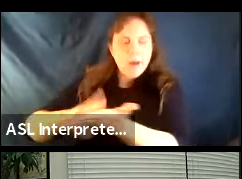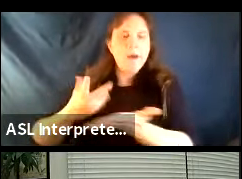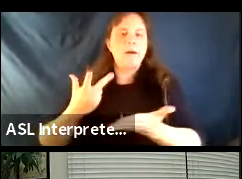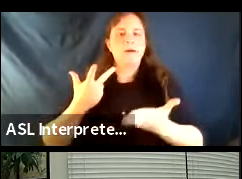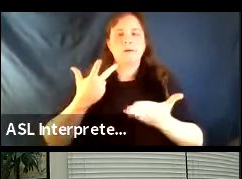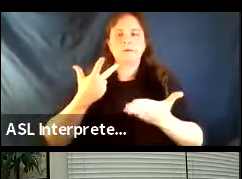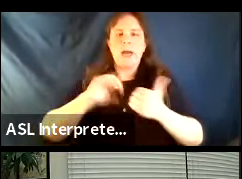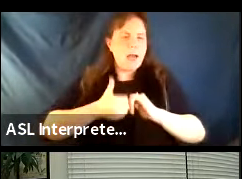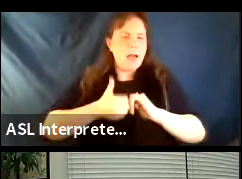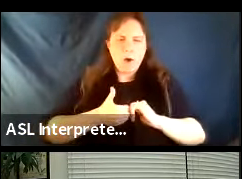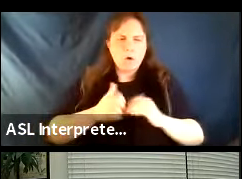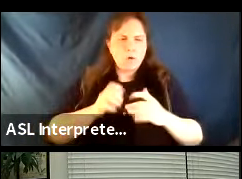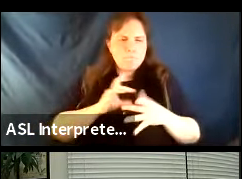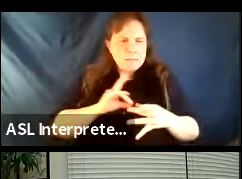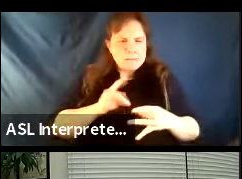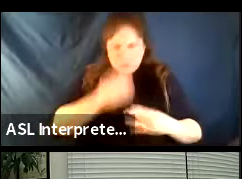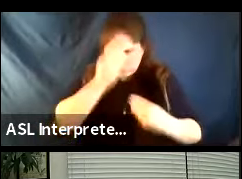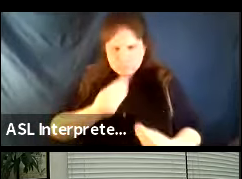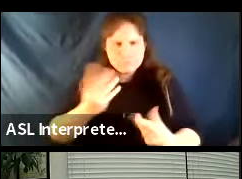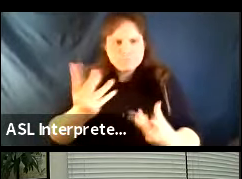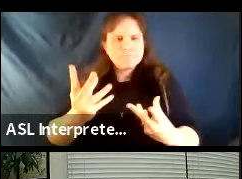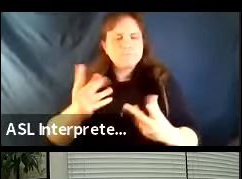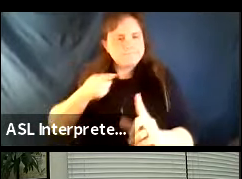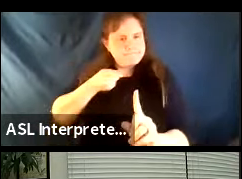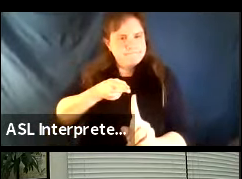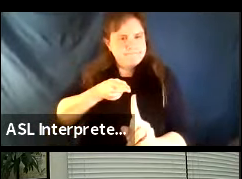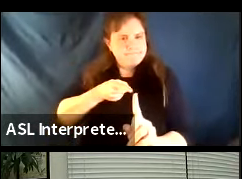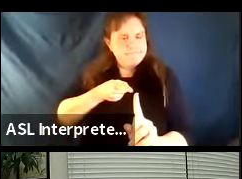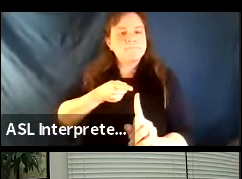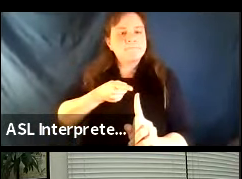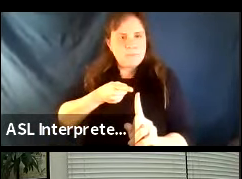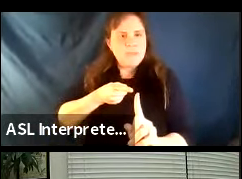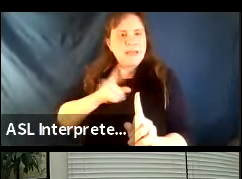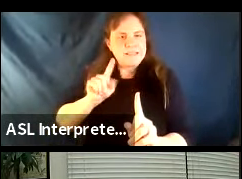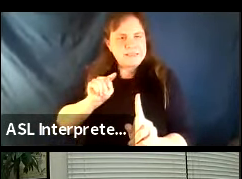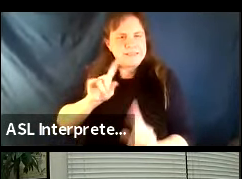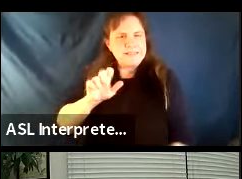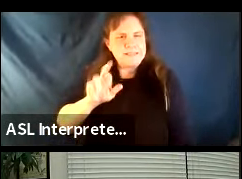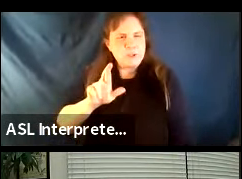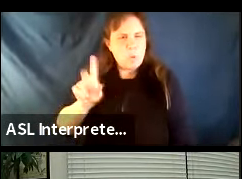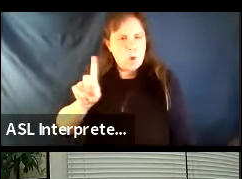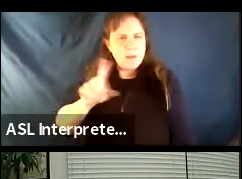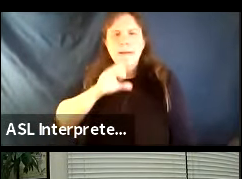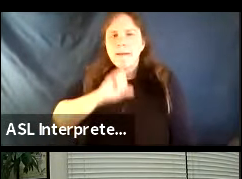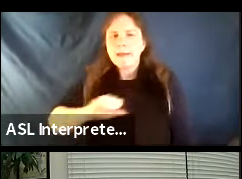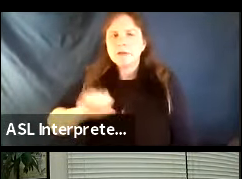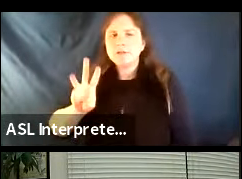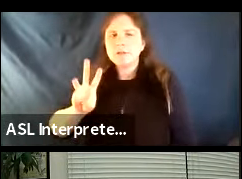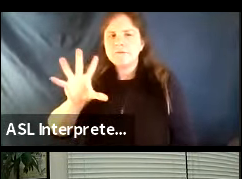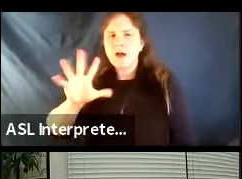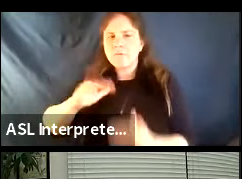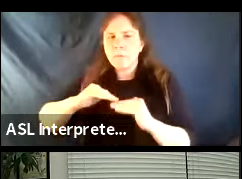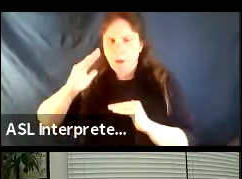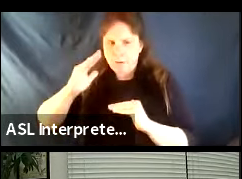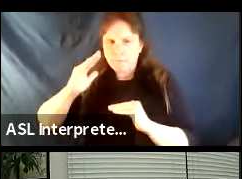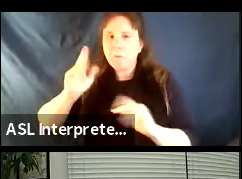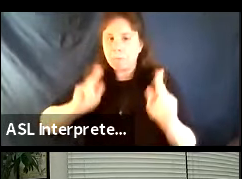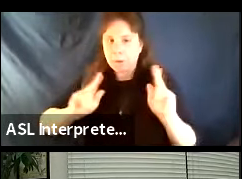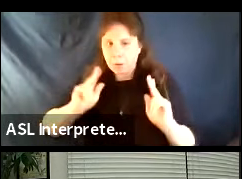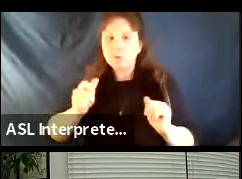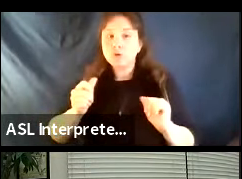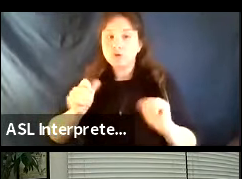messaging. And I kind of want to bring it back to 1B Tier 1, the 65 and older individuals who are trying